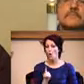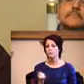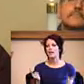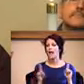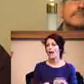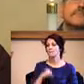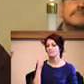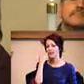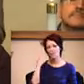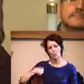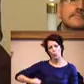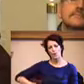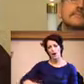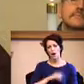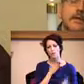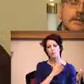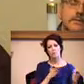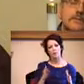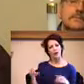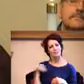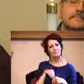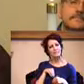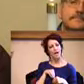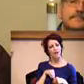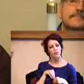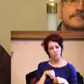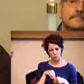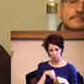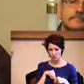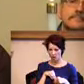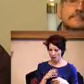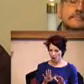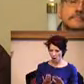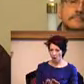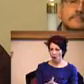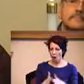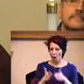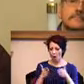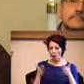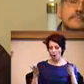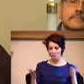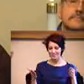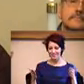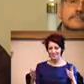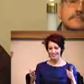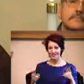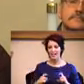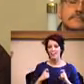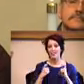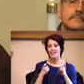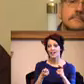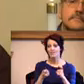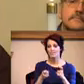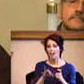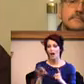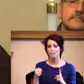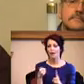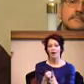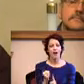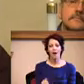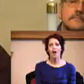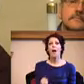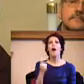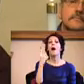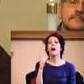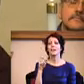unwrap the gift this morning the gift of epiphany that is personal to you as